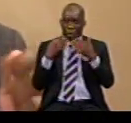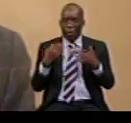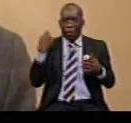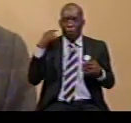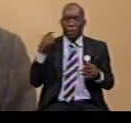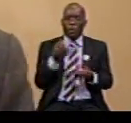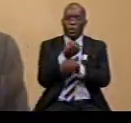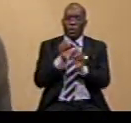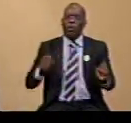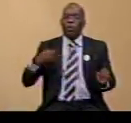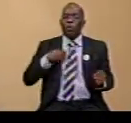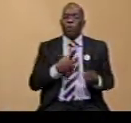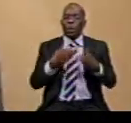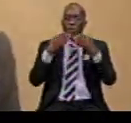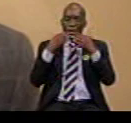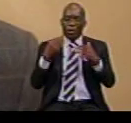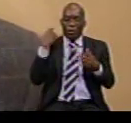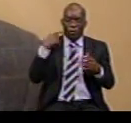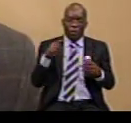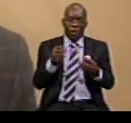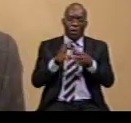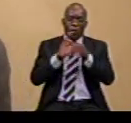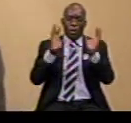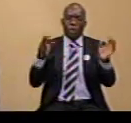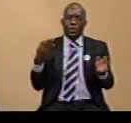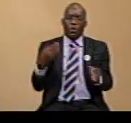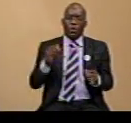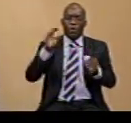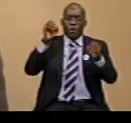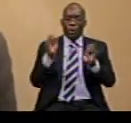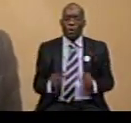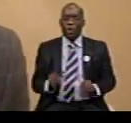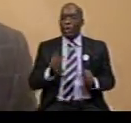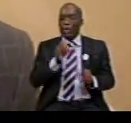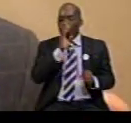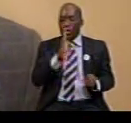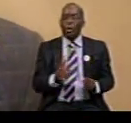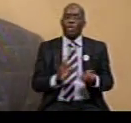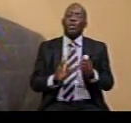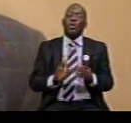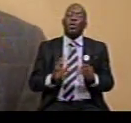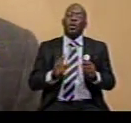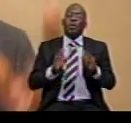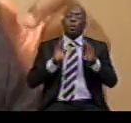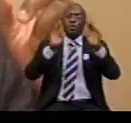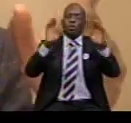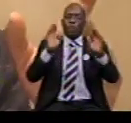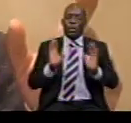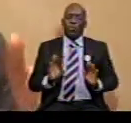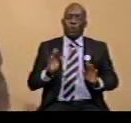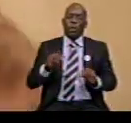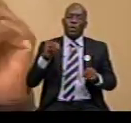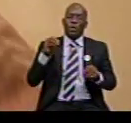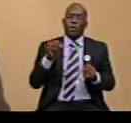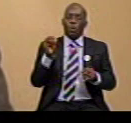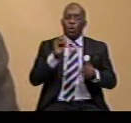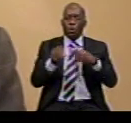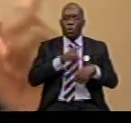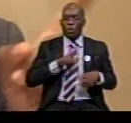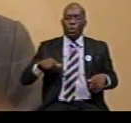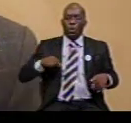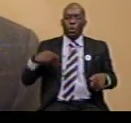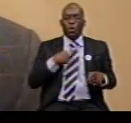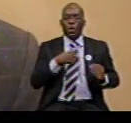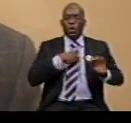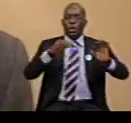for the release of your power. Be magnified, O God. Be glorified, O God. We give you glory. We give you praise.